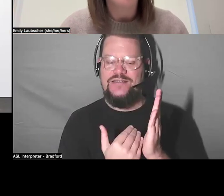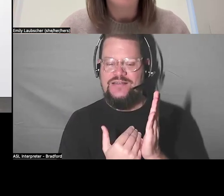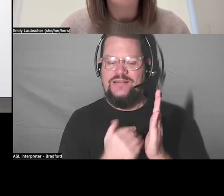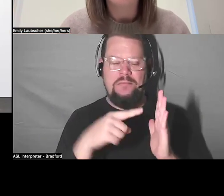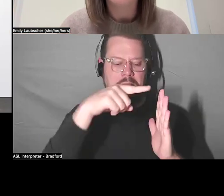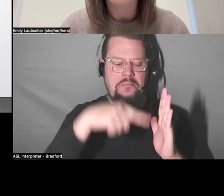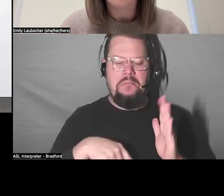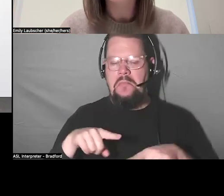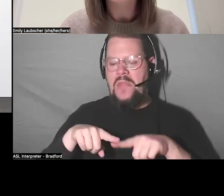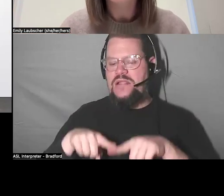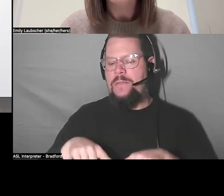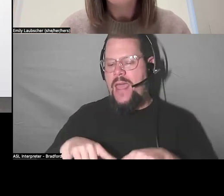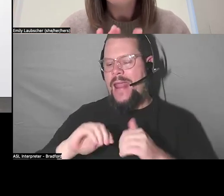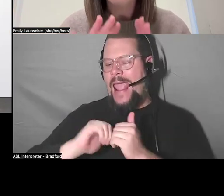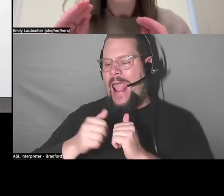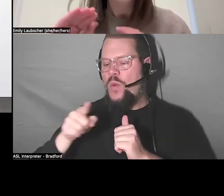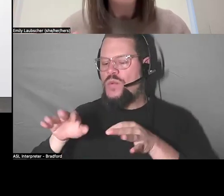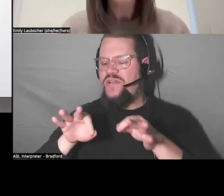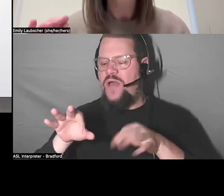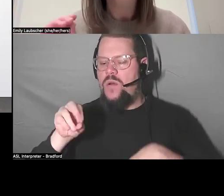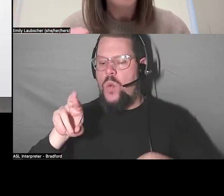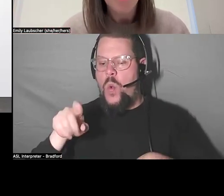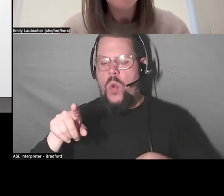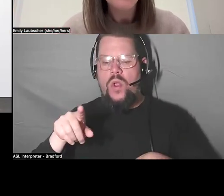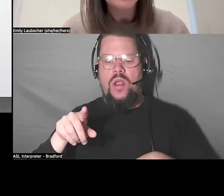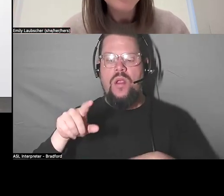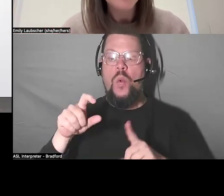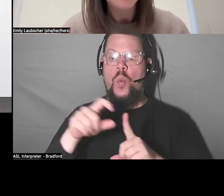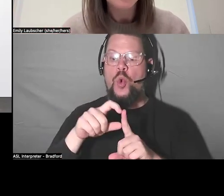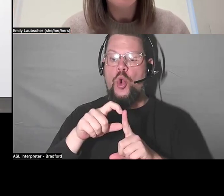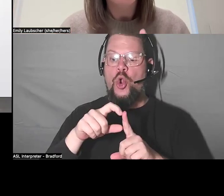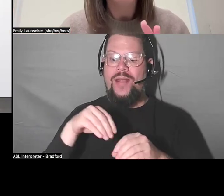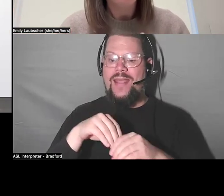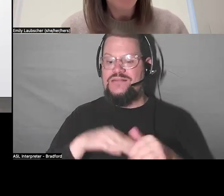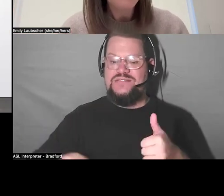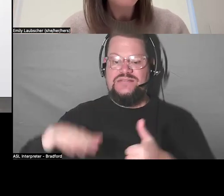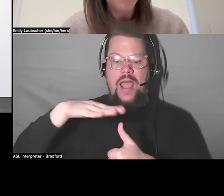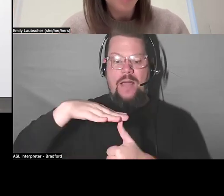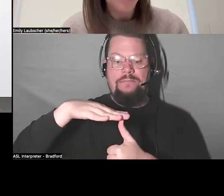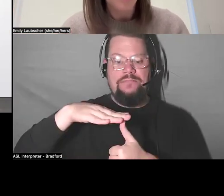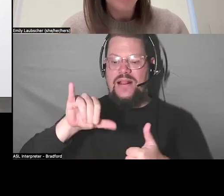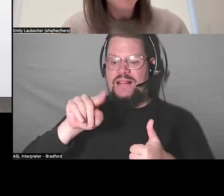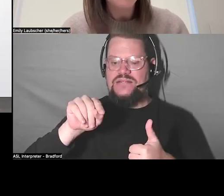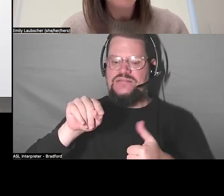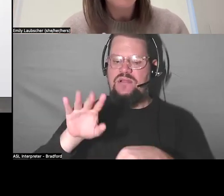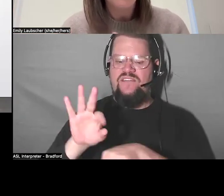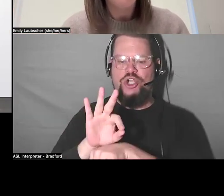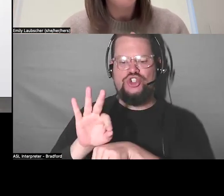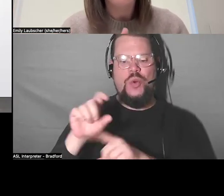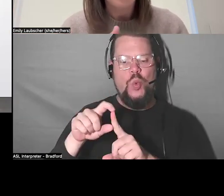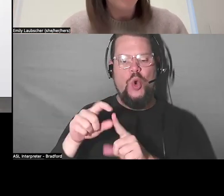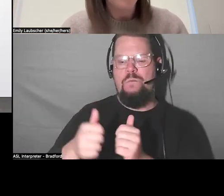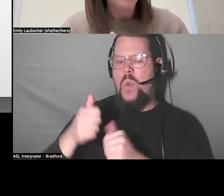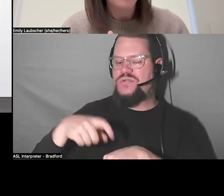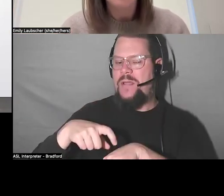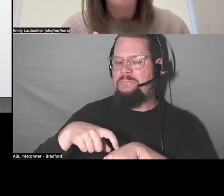depending on how core is defined, the words at the top of the list are often function words, which